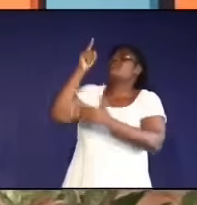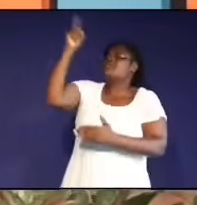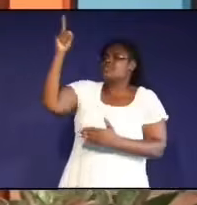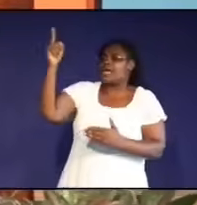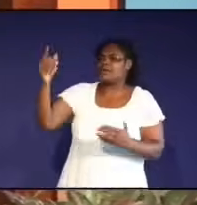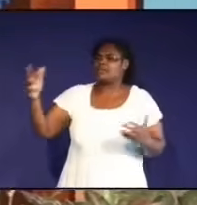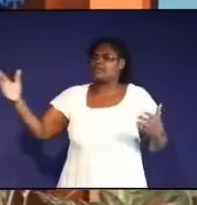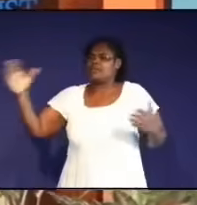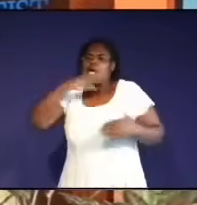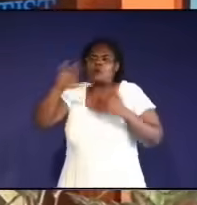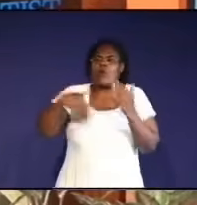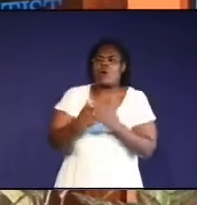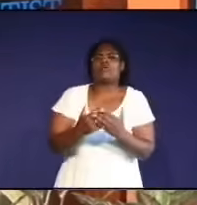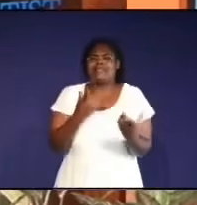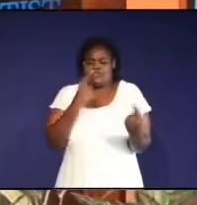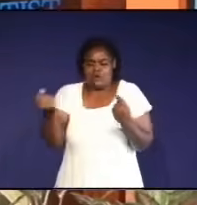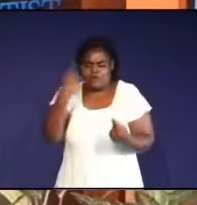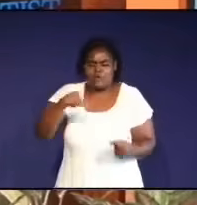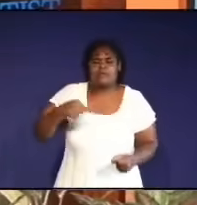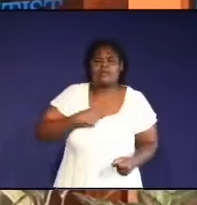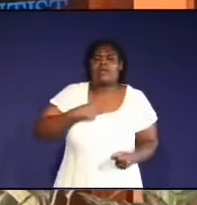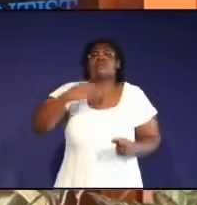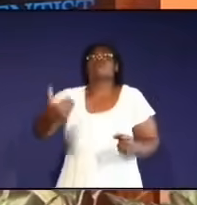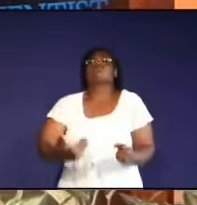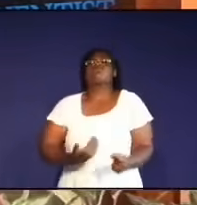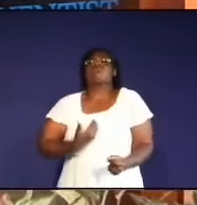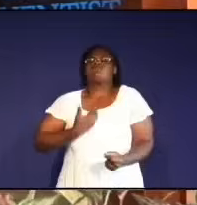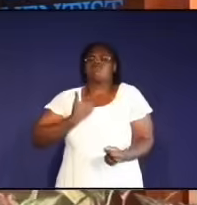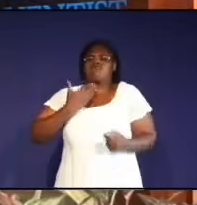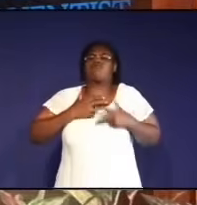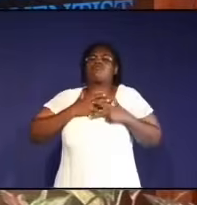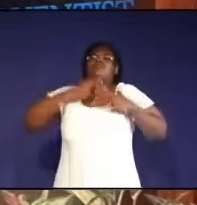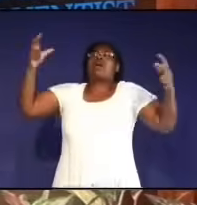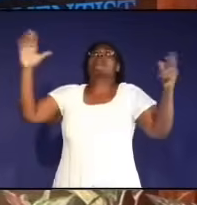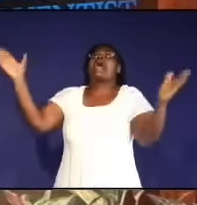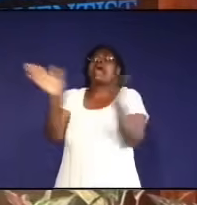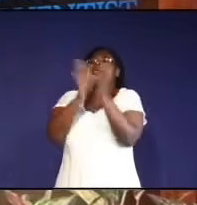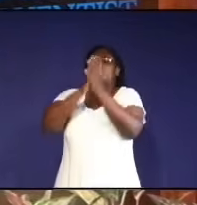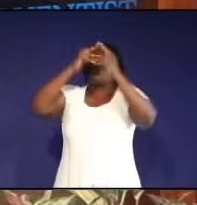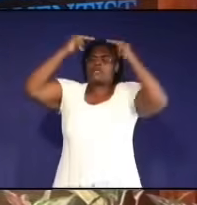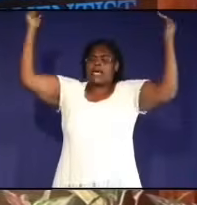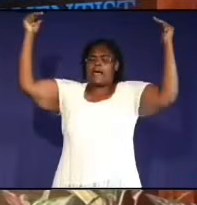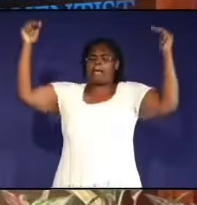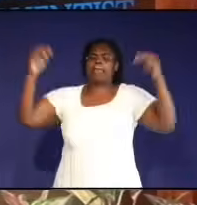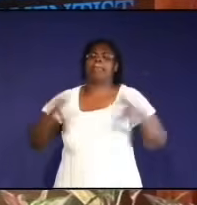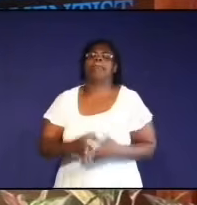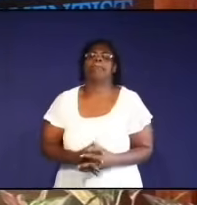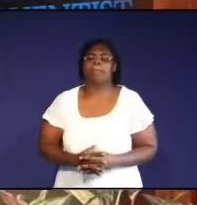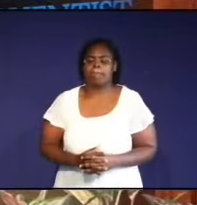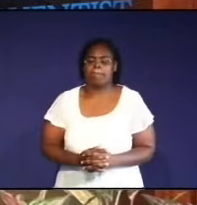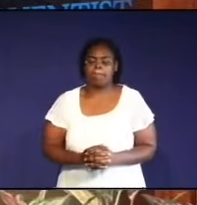Jesus and all he's done for me, my heart cries out, hallelujah.